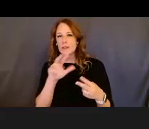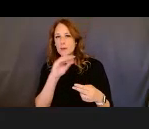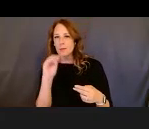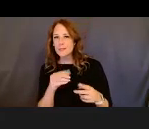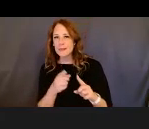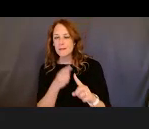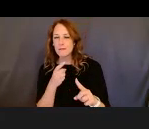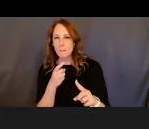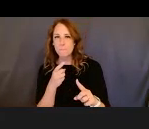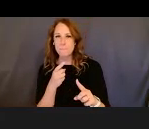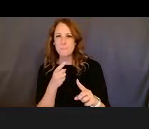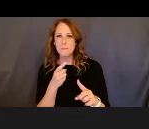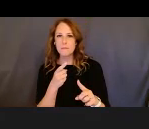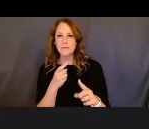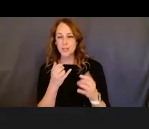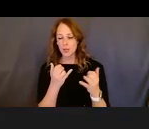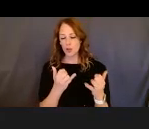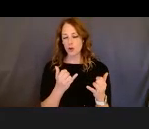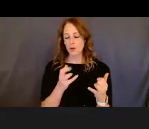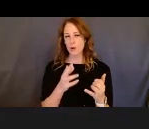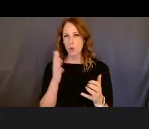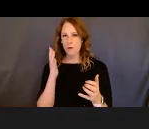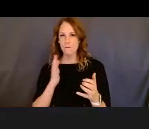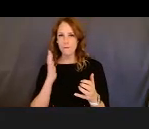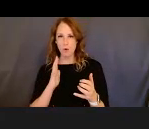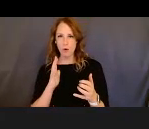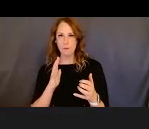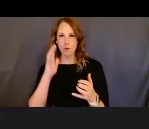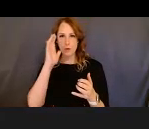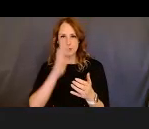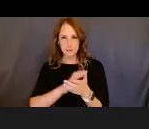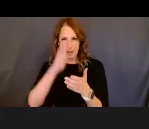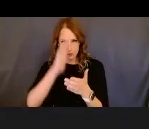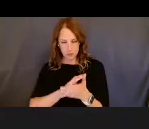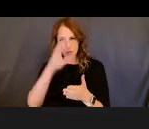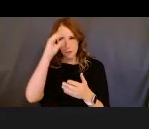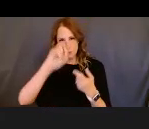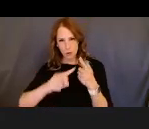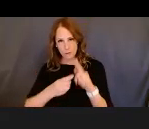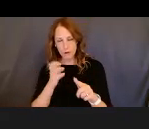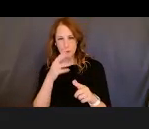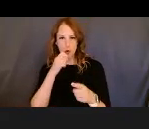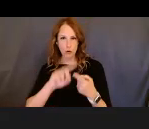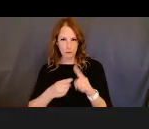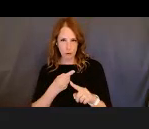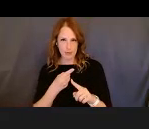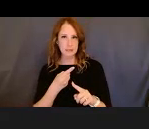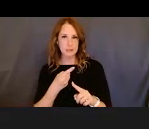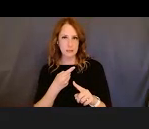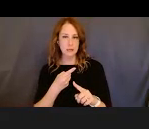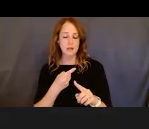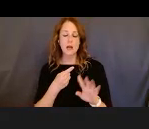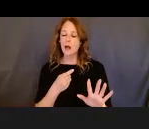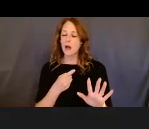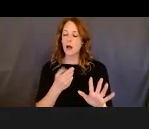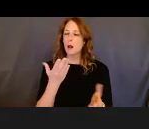committed by either a current or former spouse, boyfriend, and or girlfriend. Now, you're probably